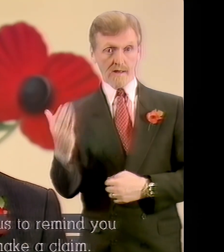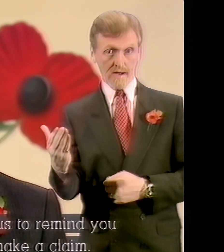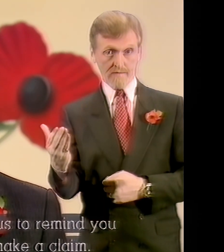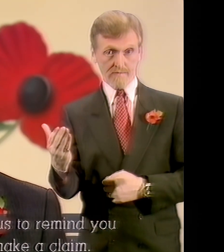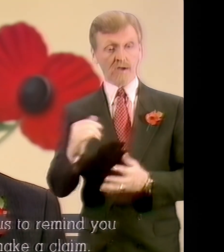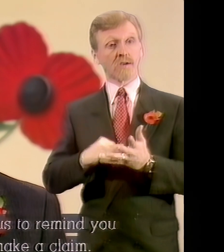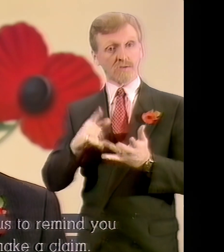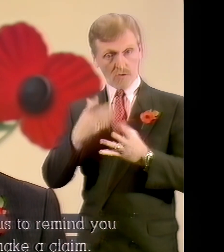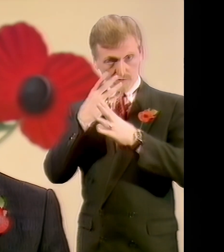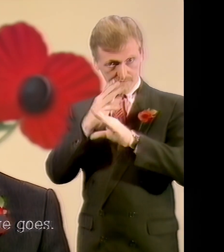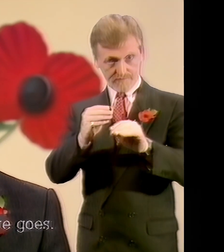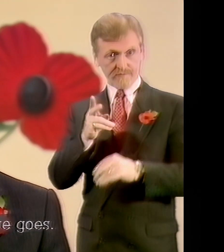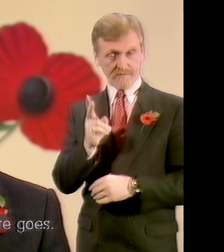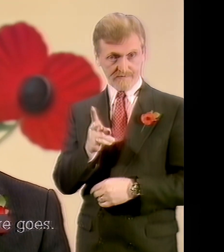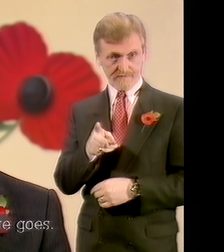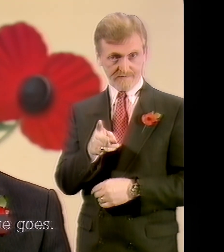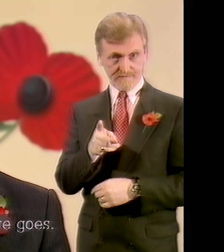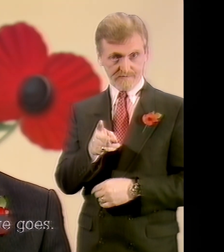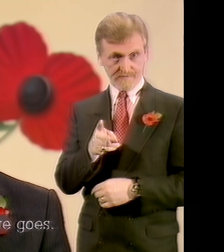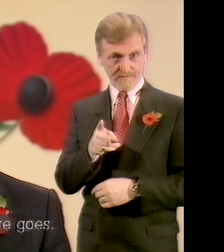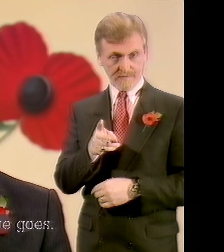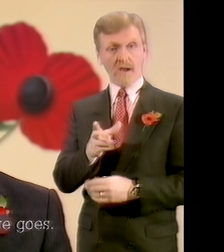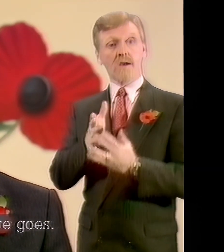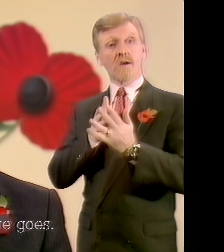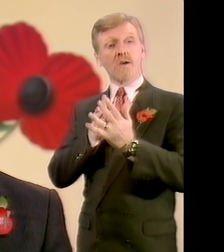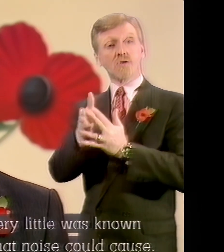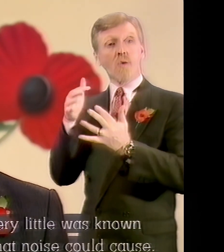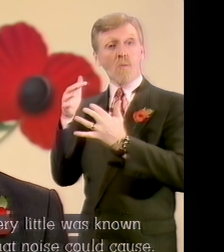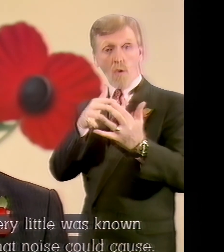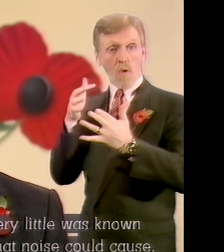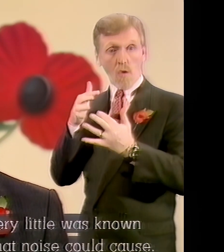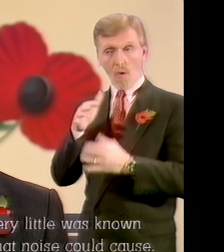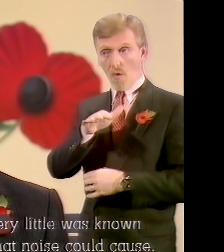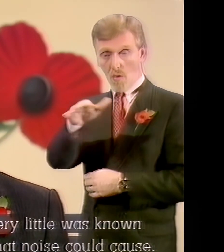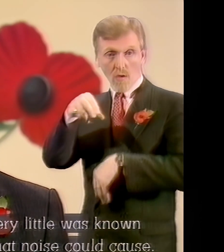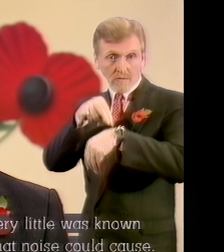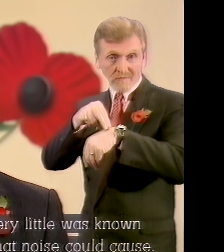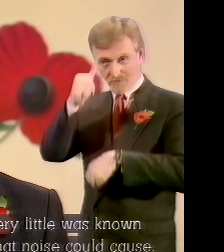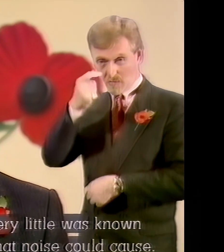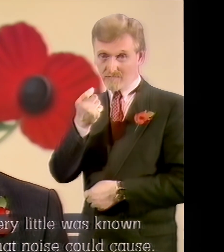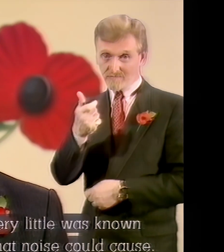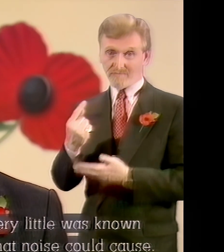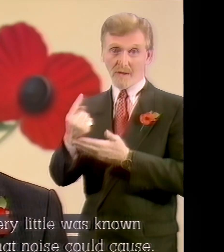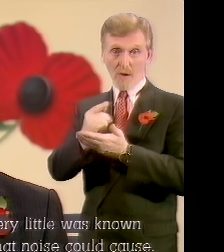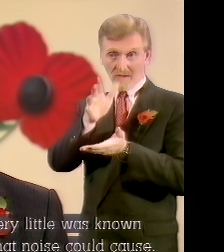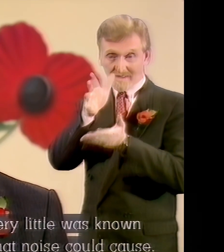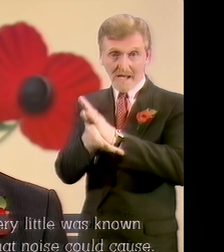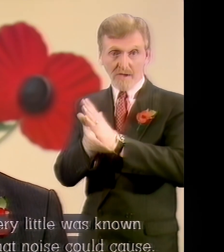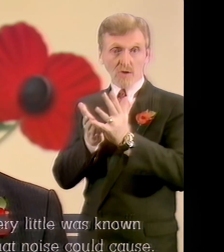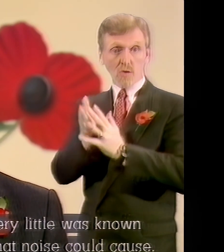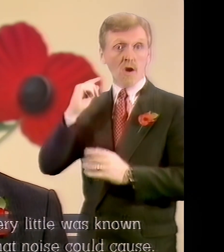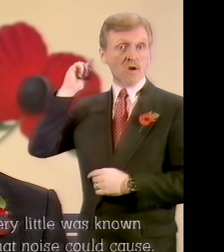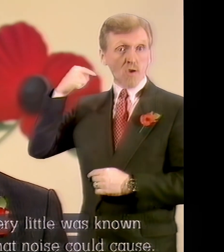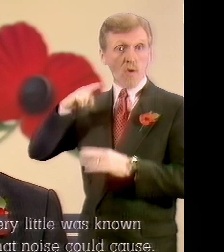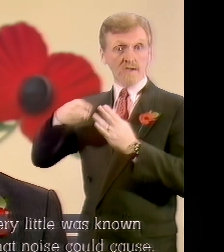make a claim, so here goes. During the war, very little was known about the damage